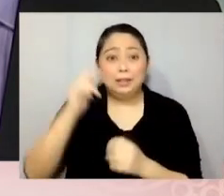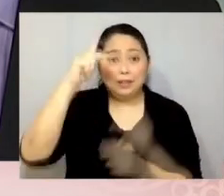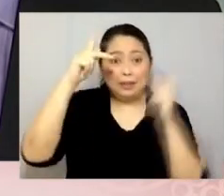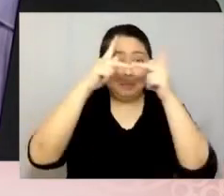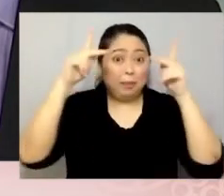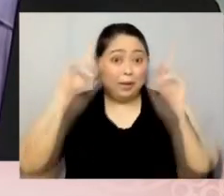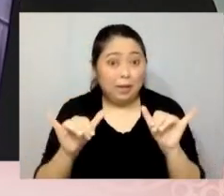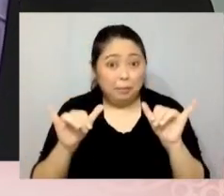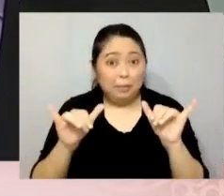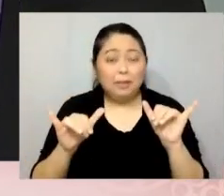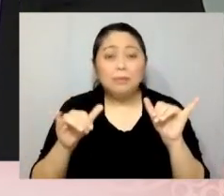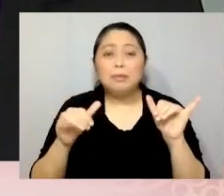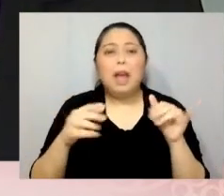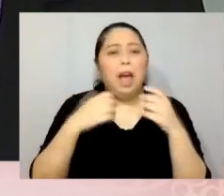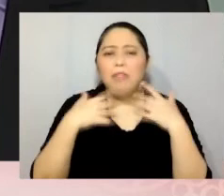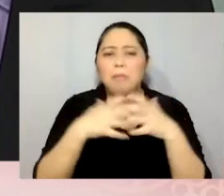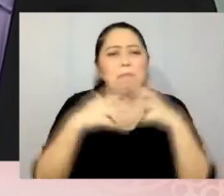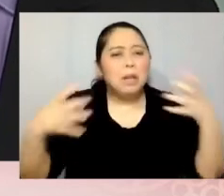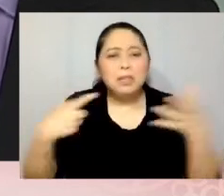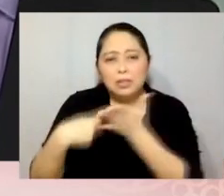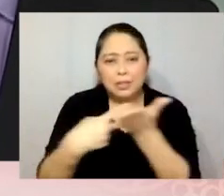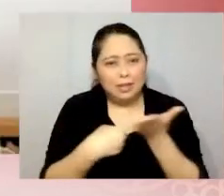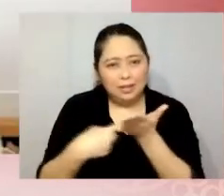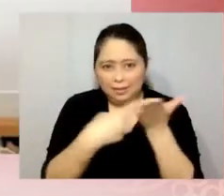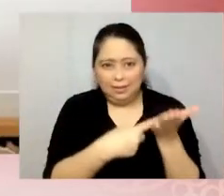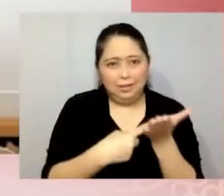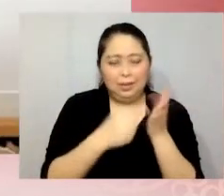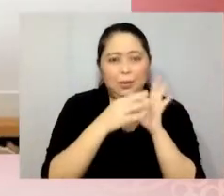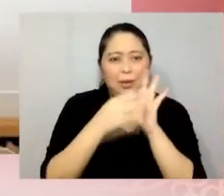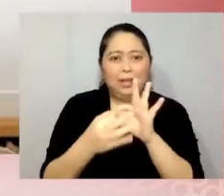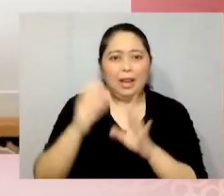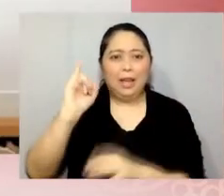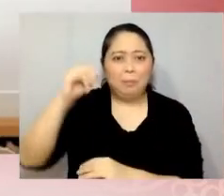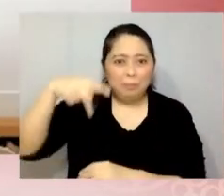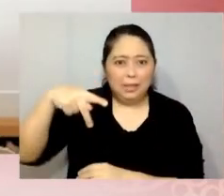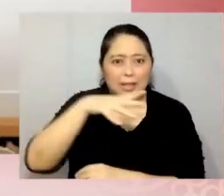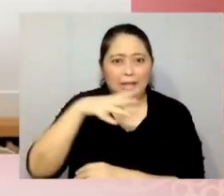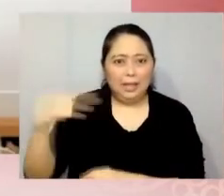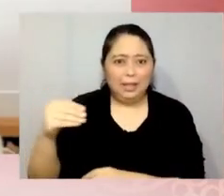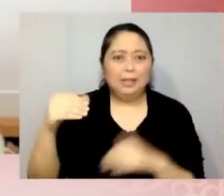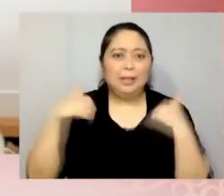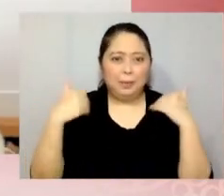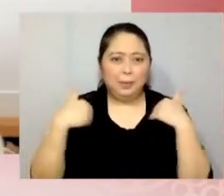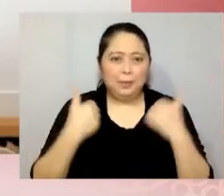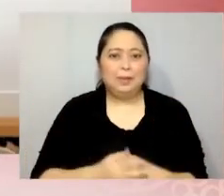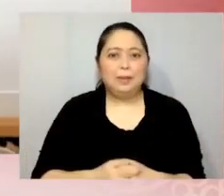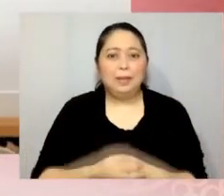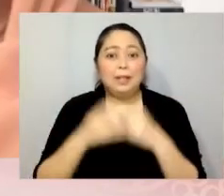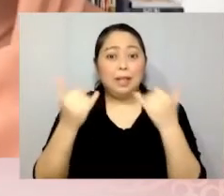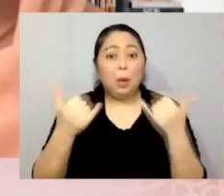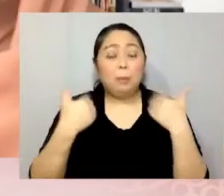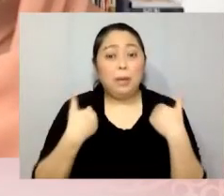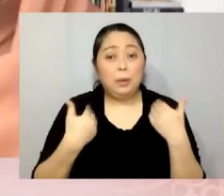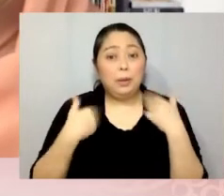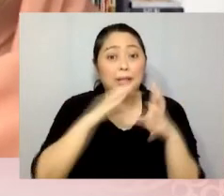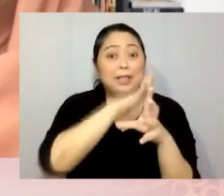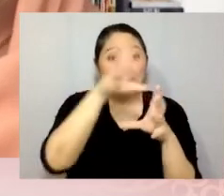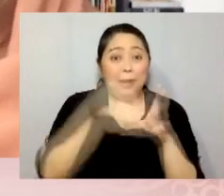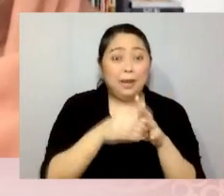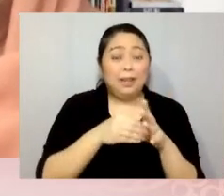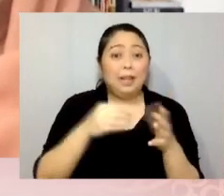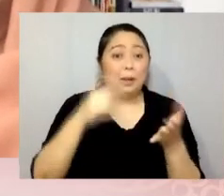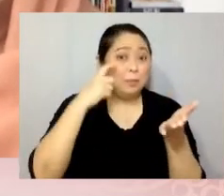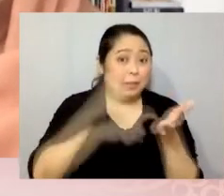robust with respect to IPs and with respect to the youth. We're also joined by Ana Basman, a member of the interim Bangsamoro Parliament.